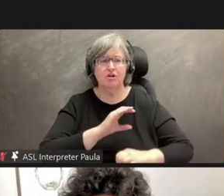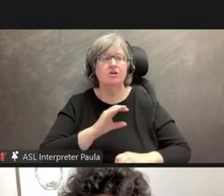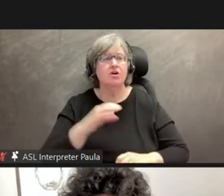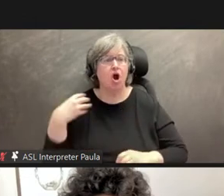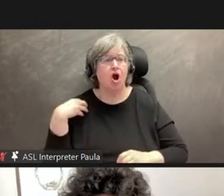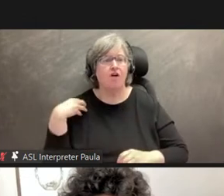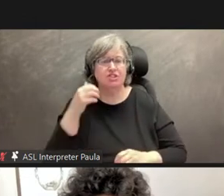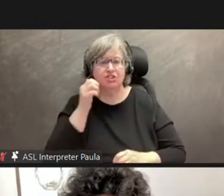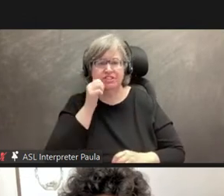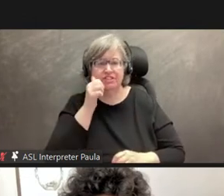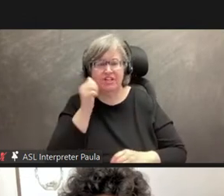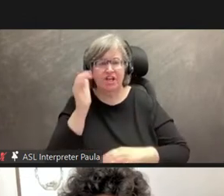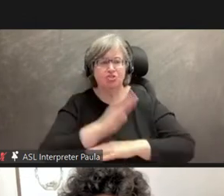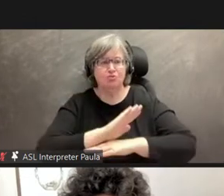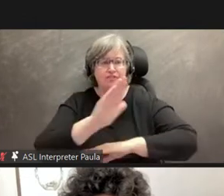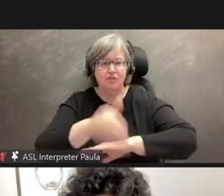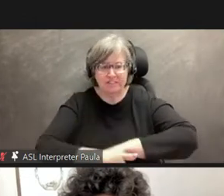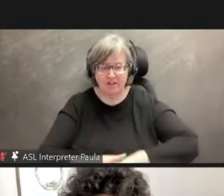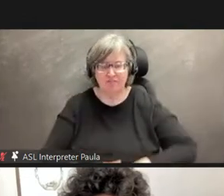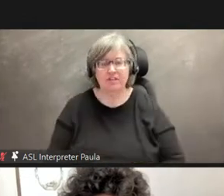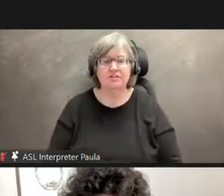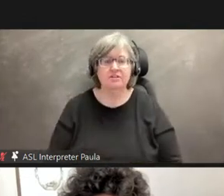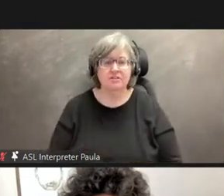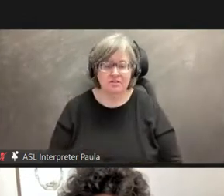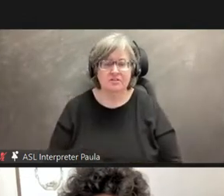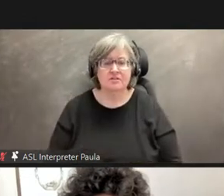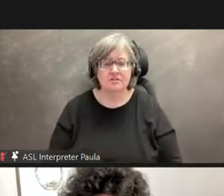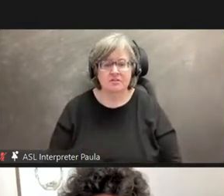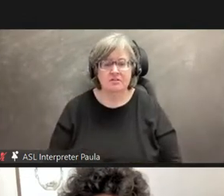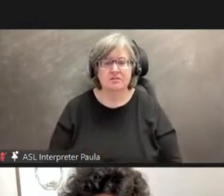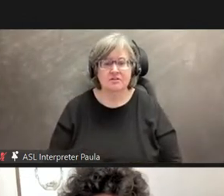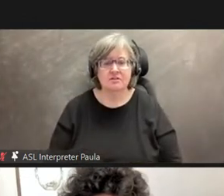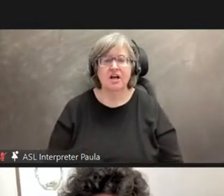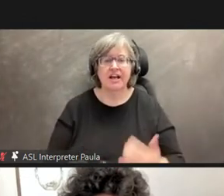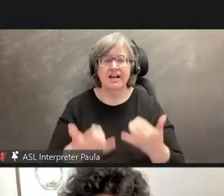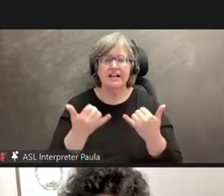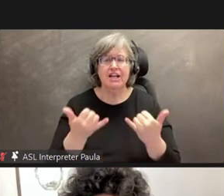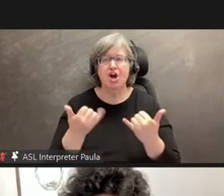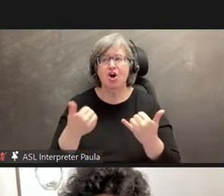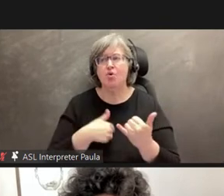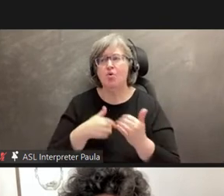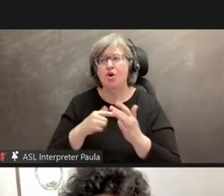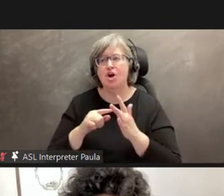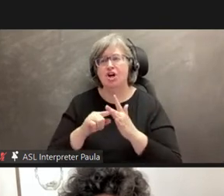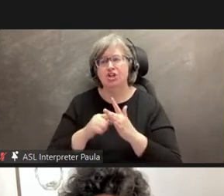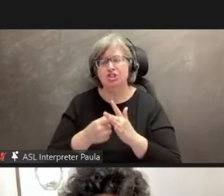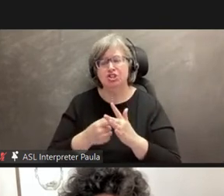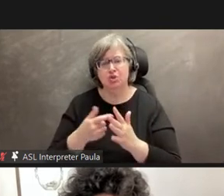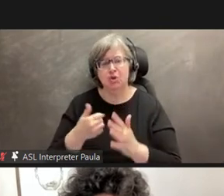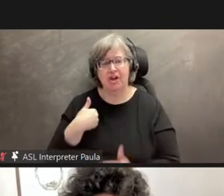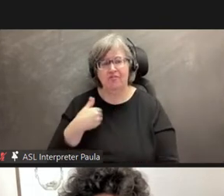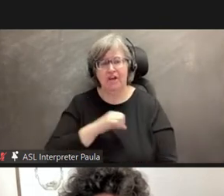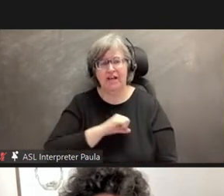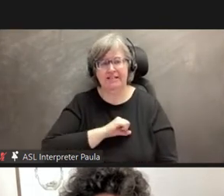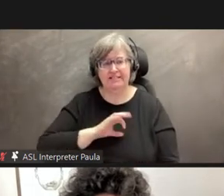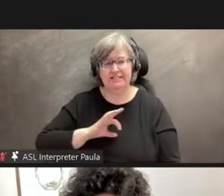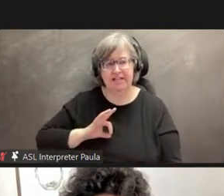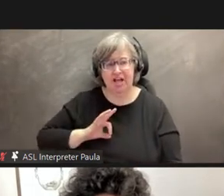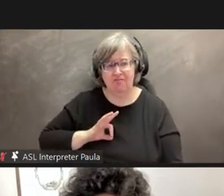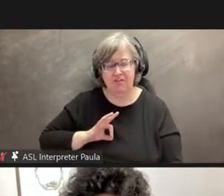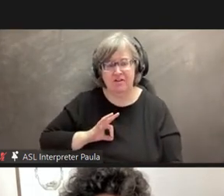That's 24/7. We are also now starting to staff stations that